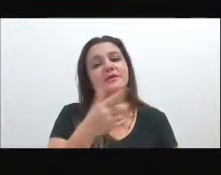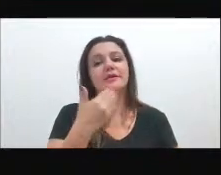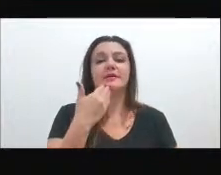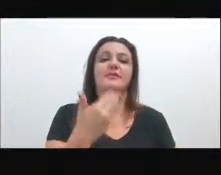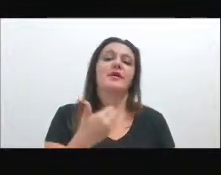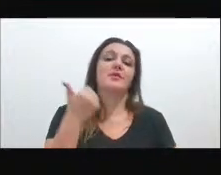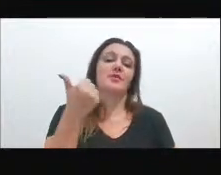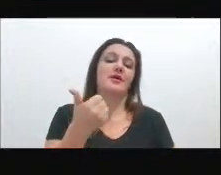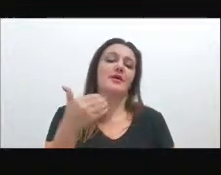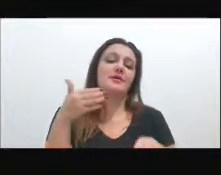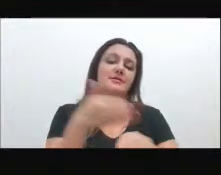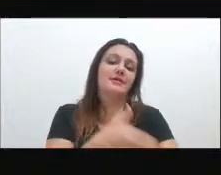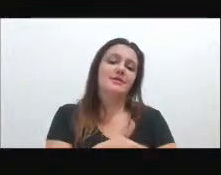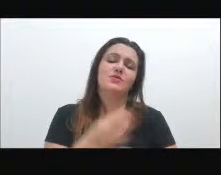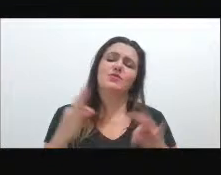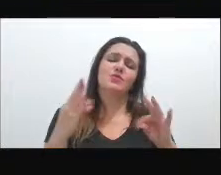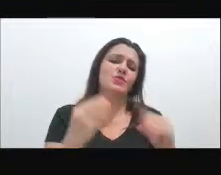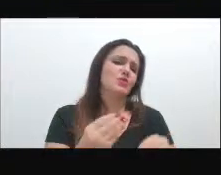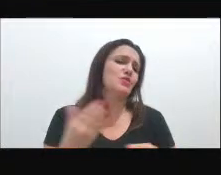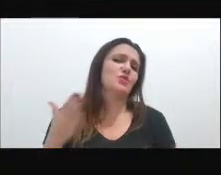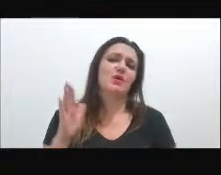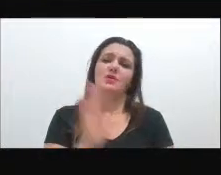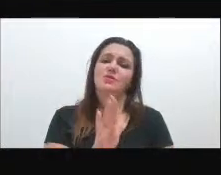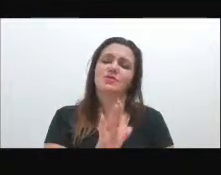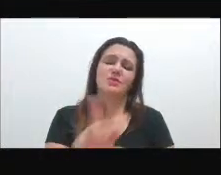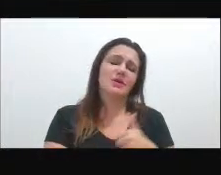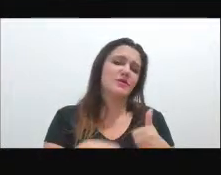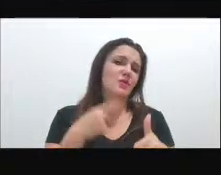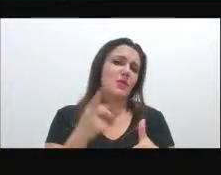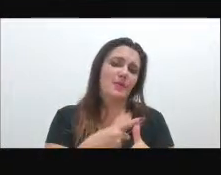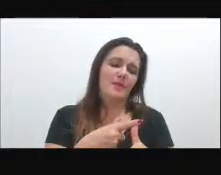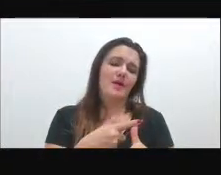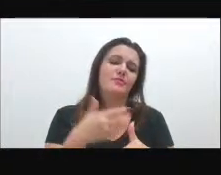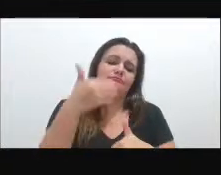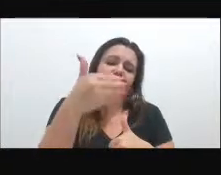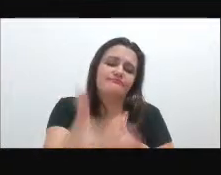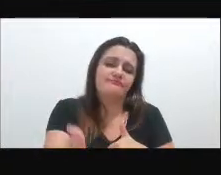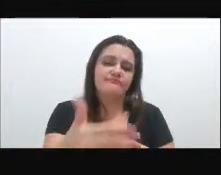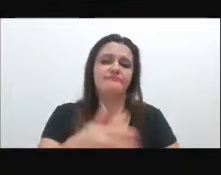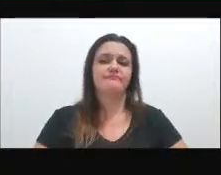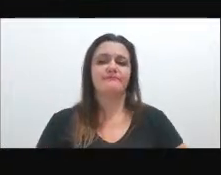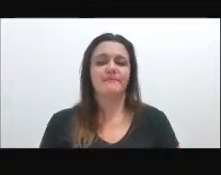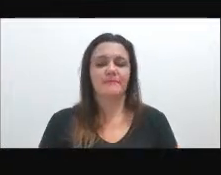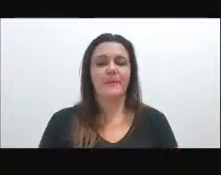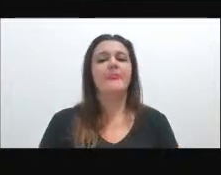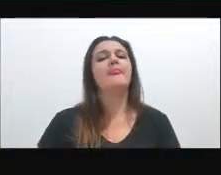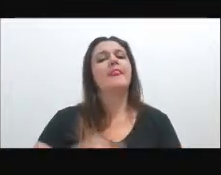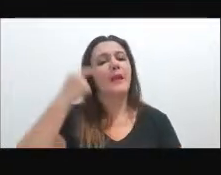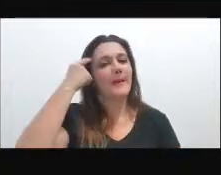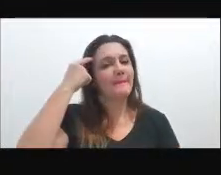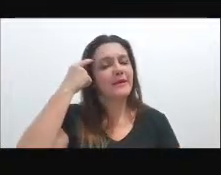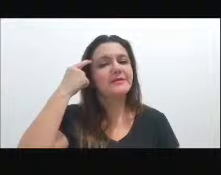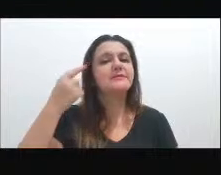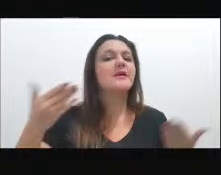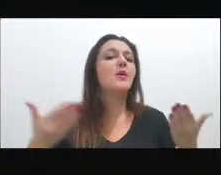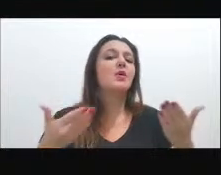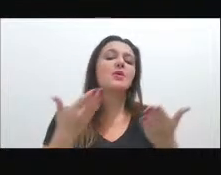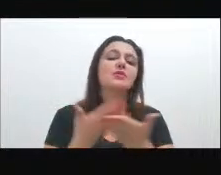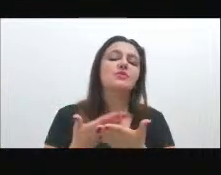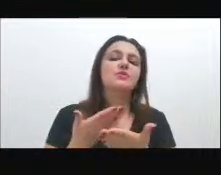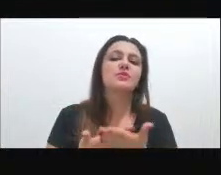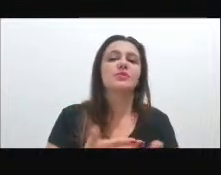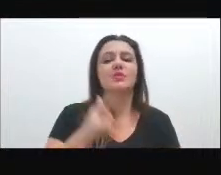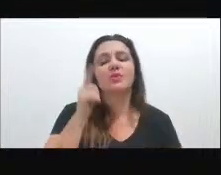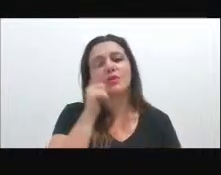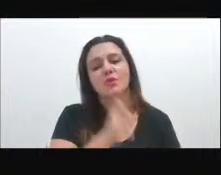step. And then further study and to be able to access